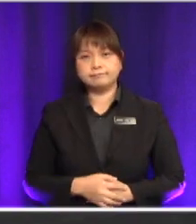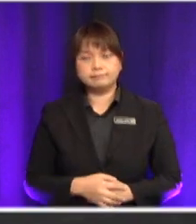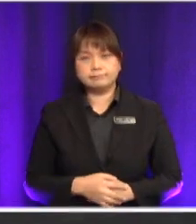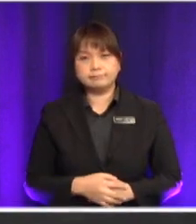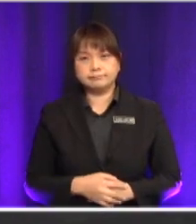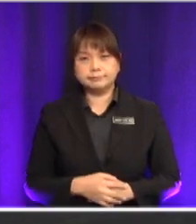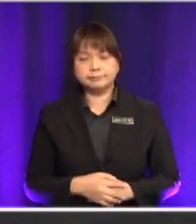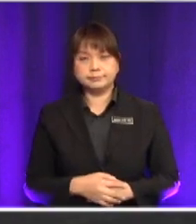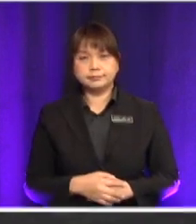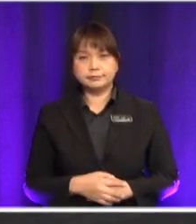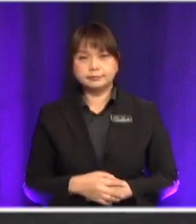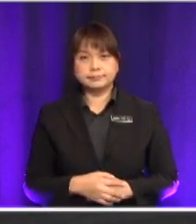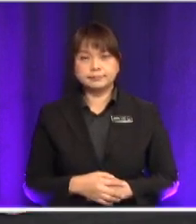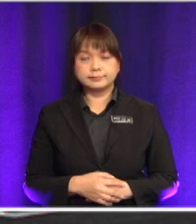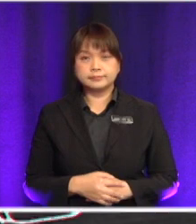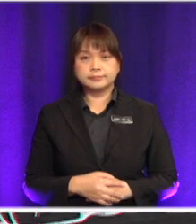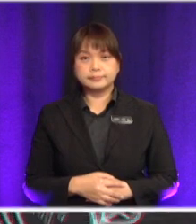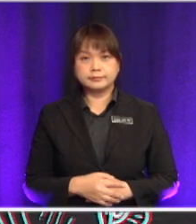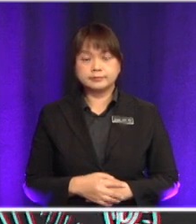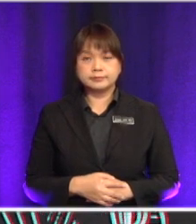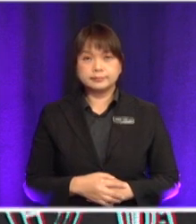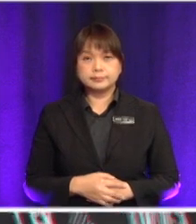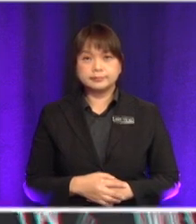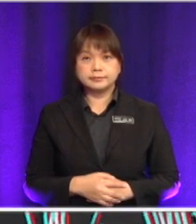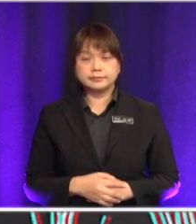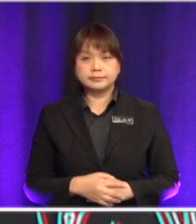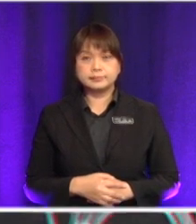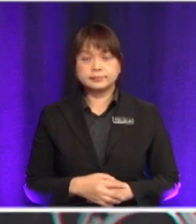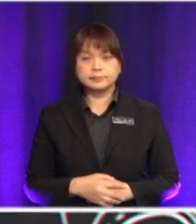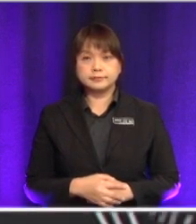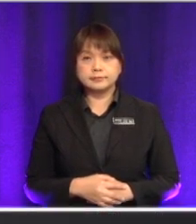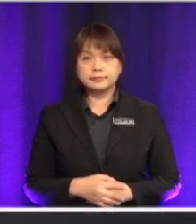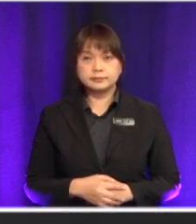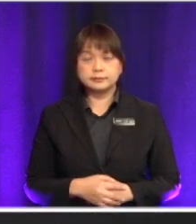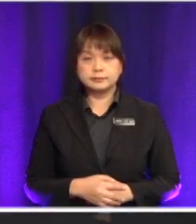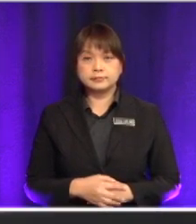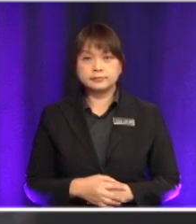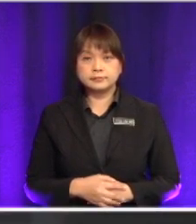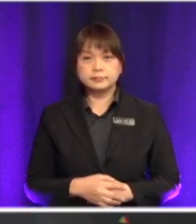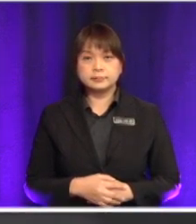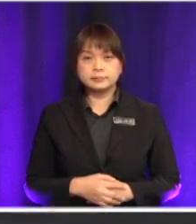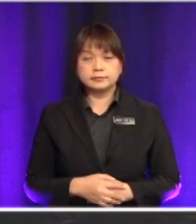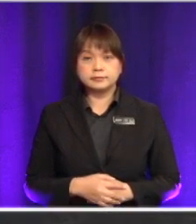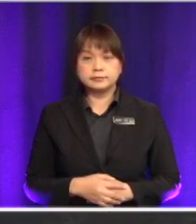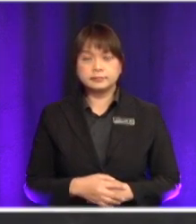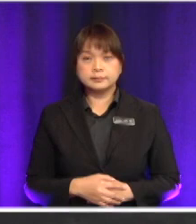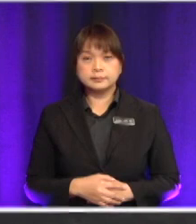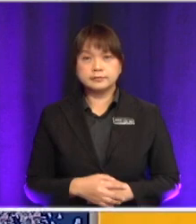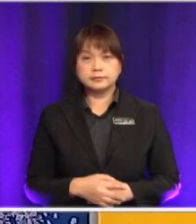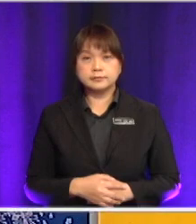Me until too. I was supposed to do this lesson with you guys, and I had to do some research. Would you